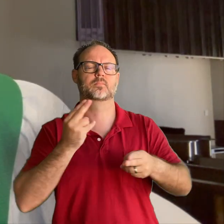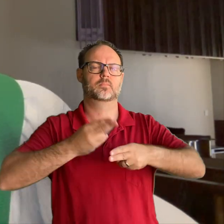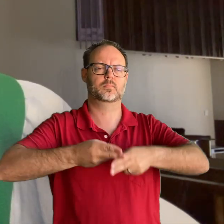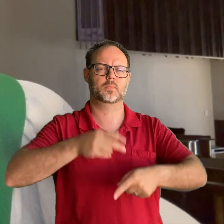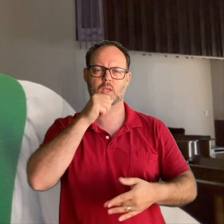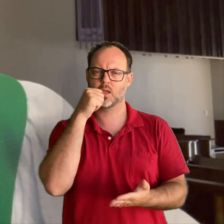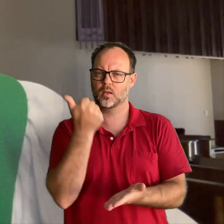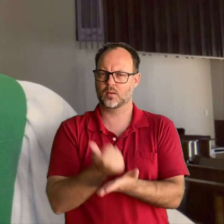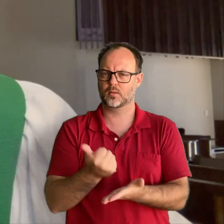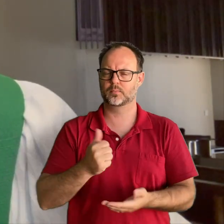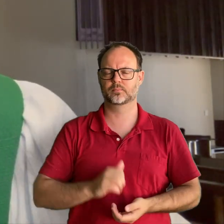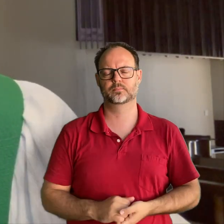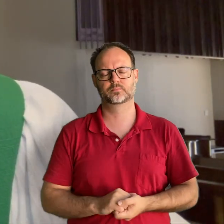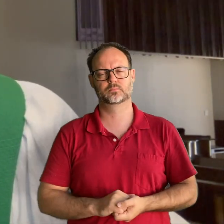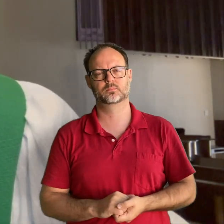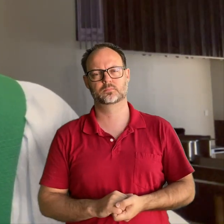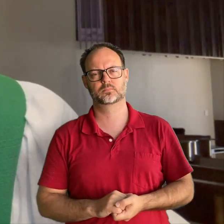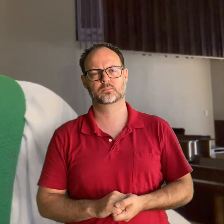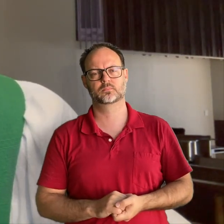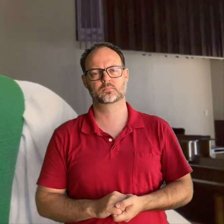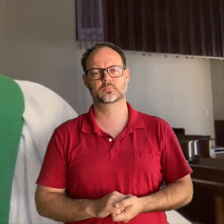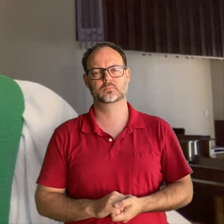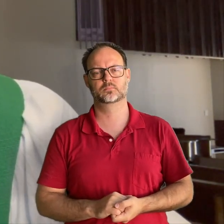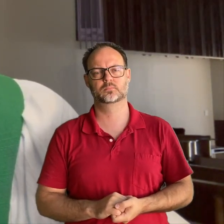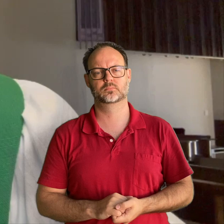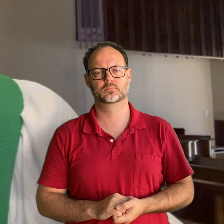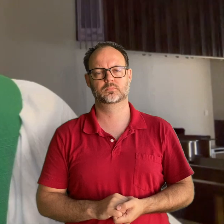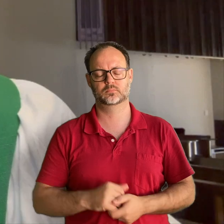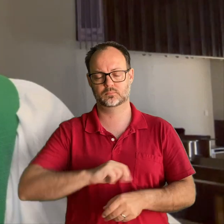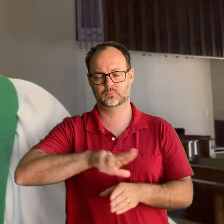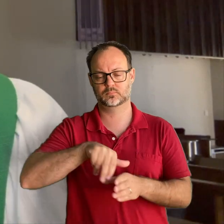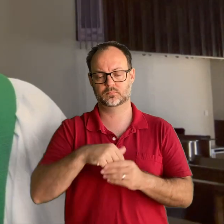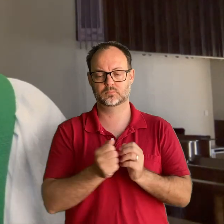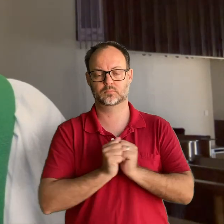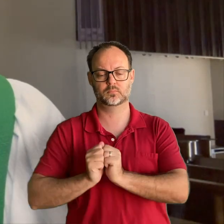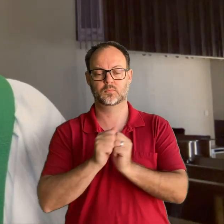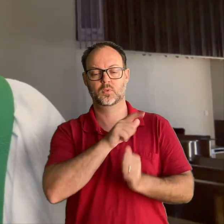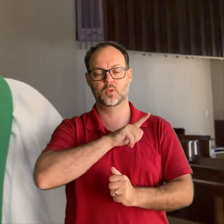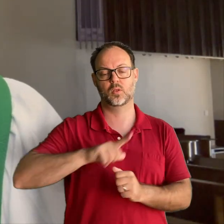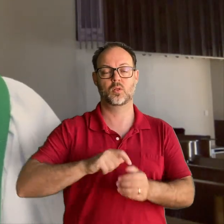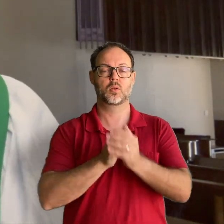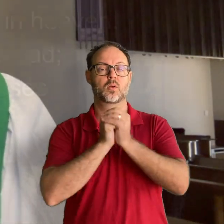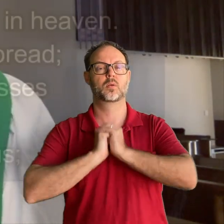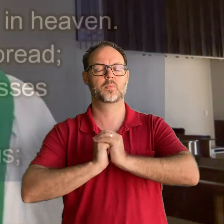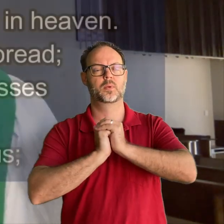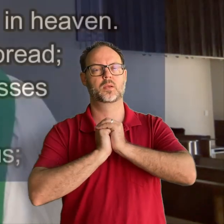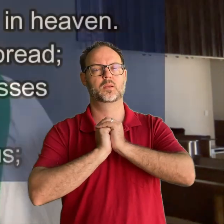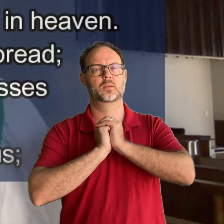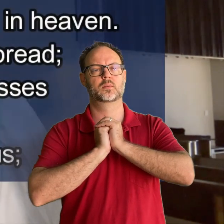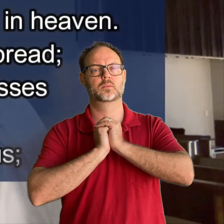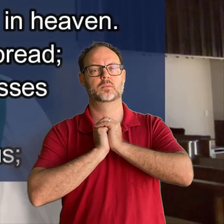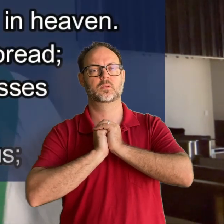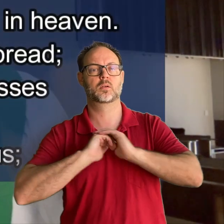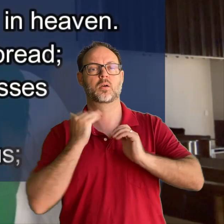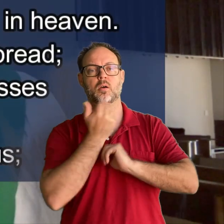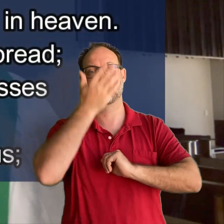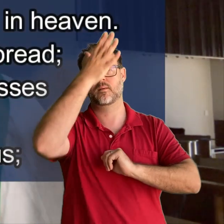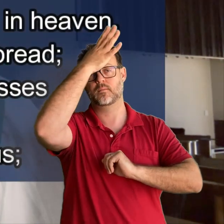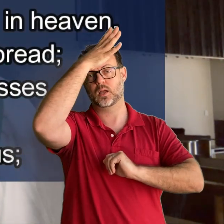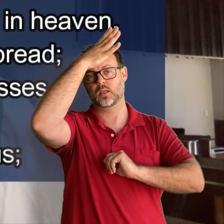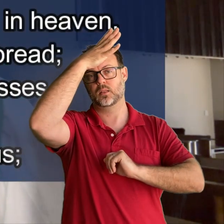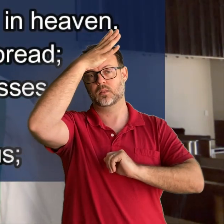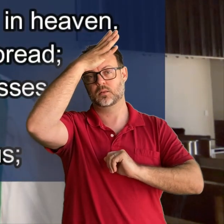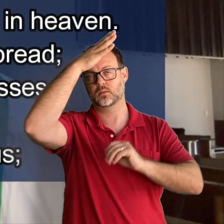name. Amen. We join together in the Lord's Prayer. Our